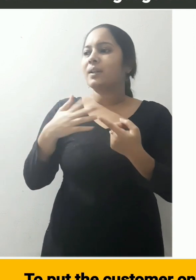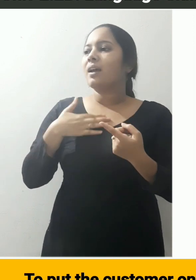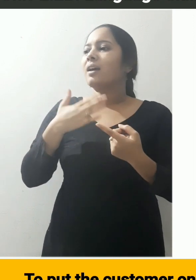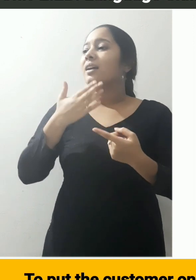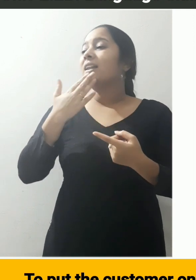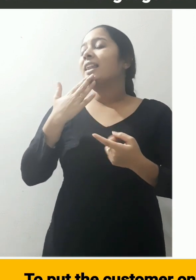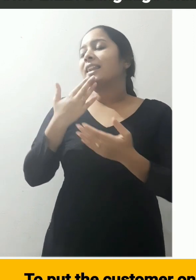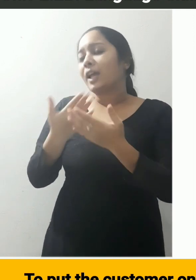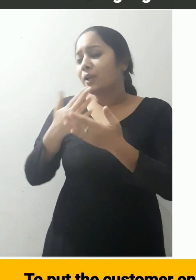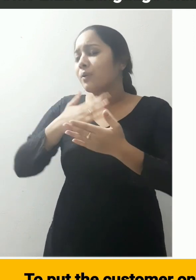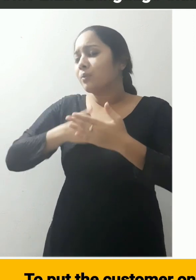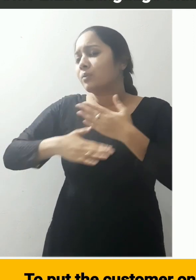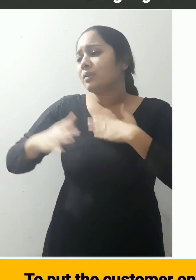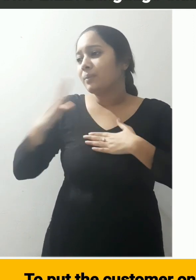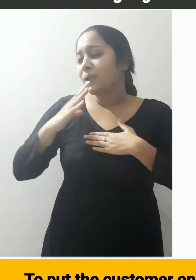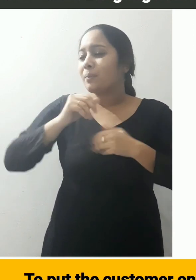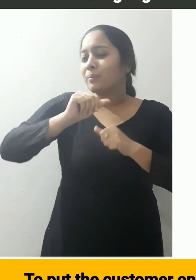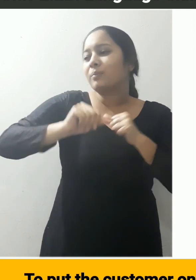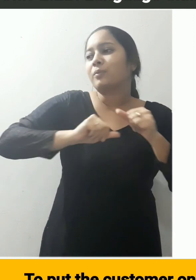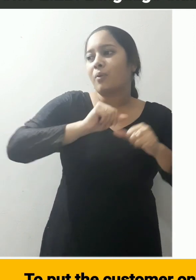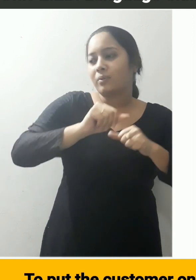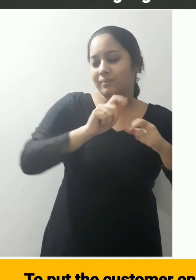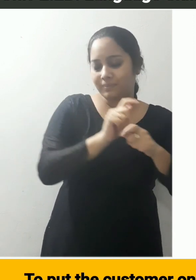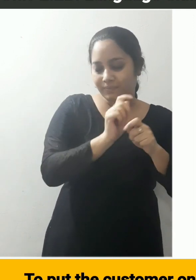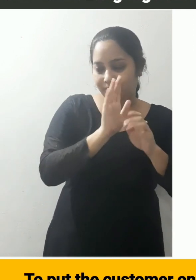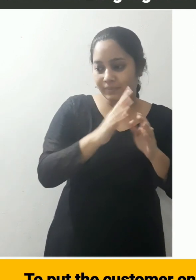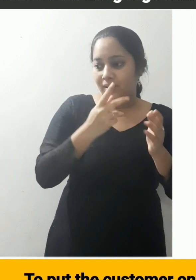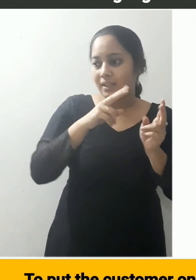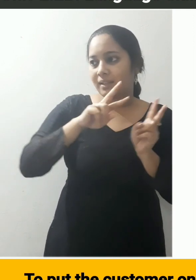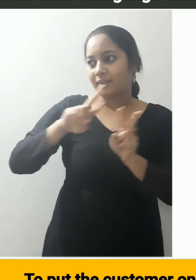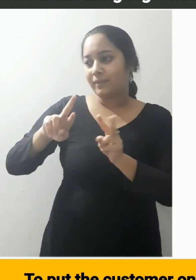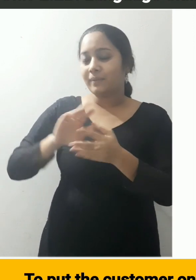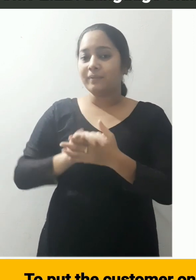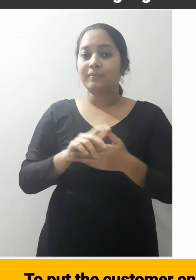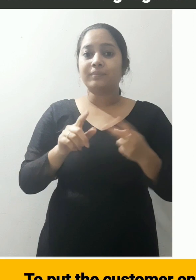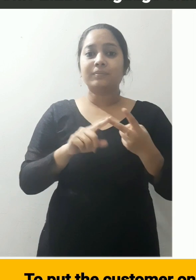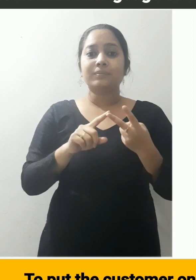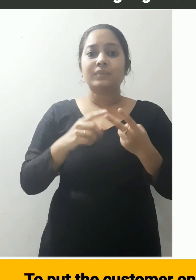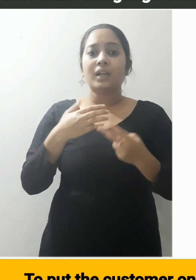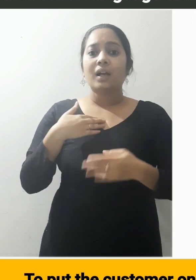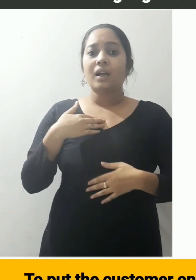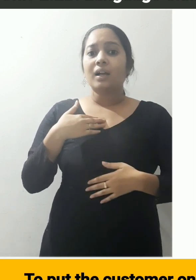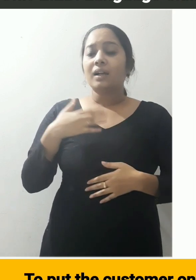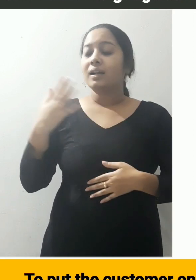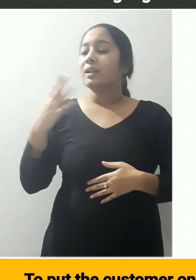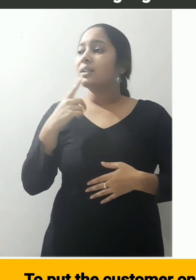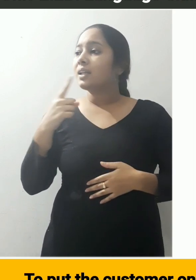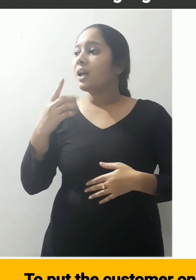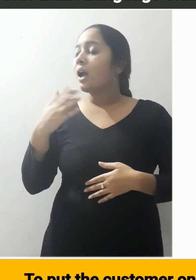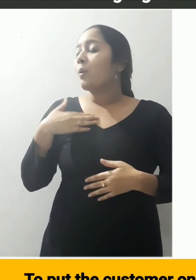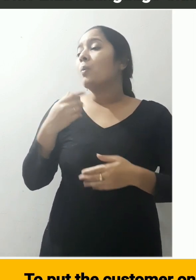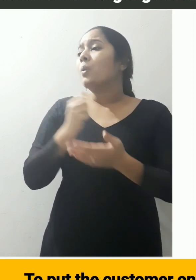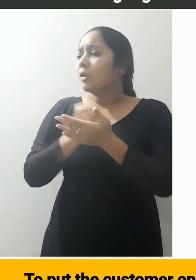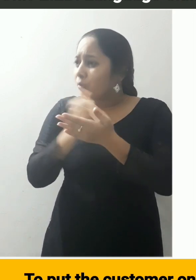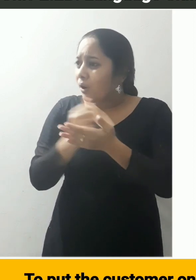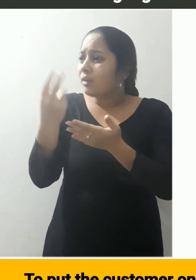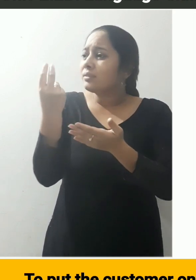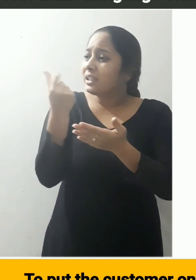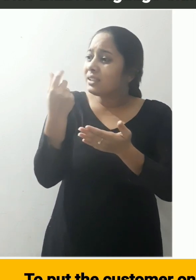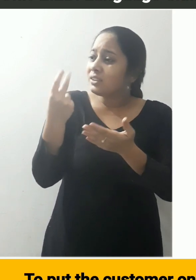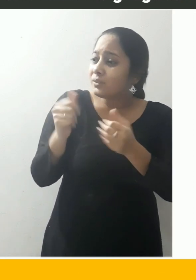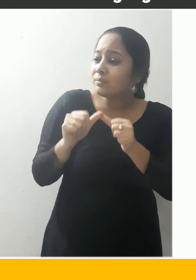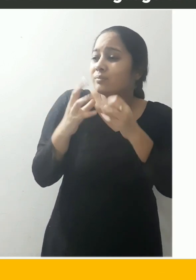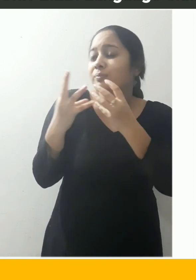patience while we process. Number 2, I assure you that it will be handled as quickly as